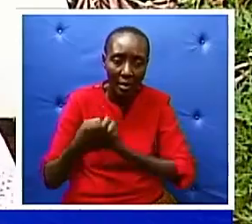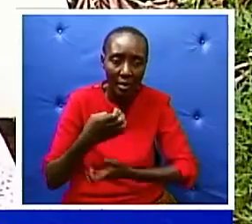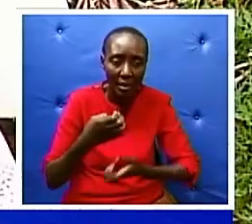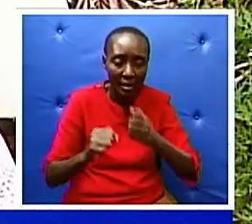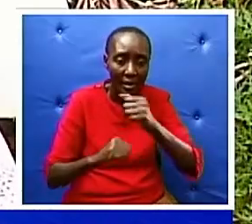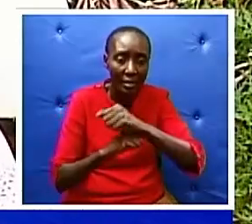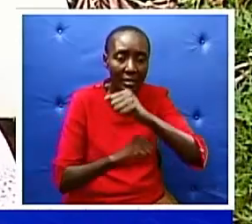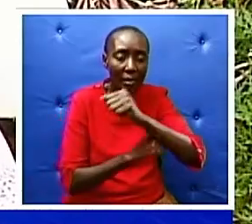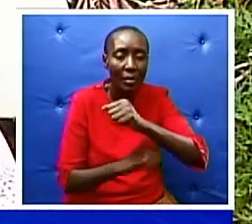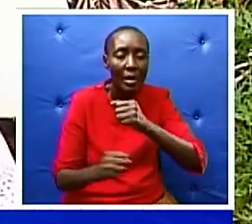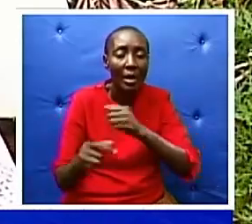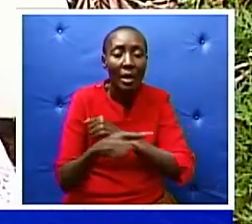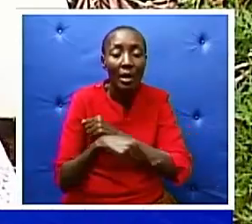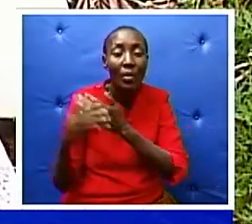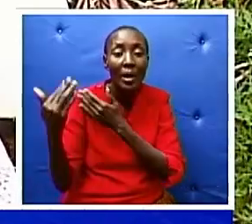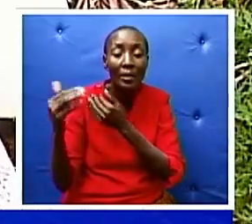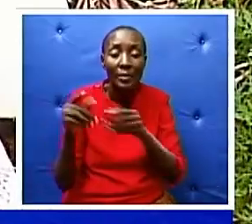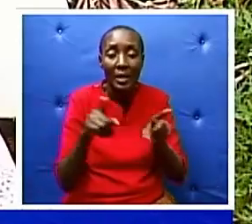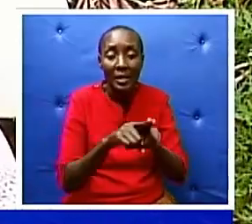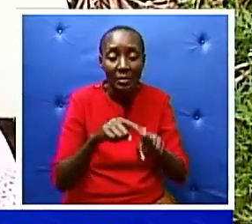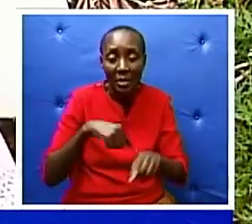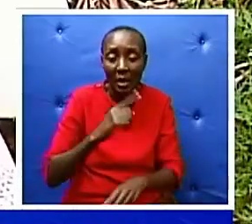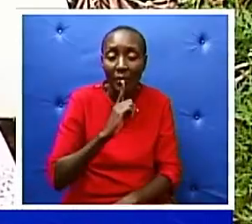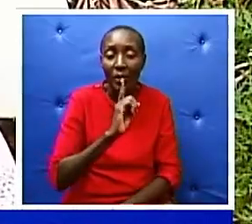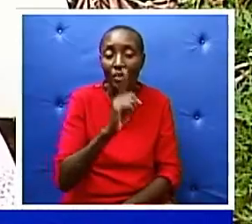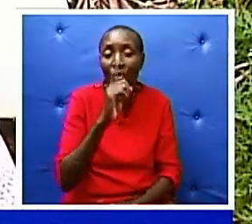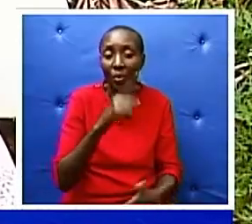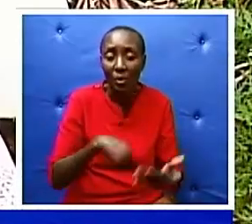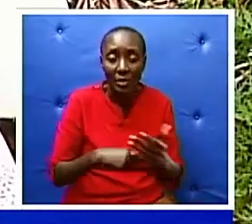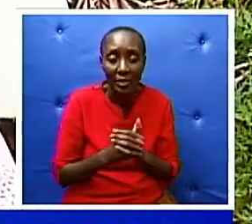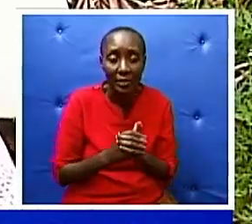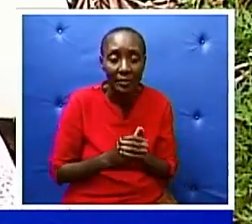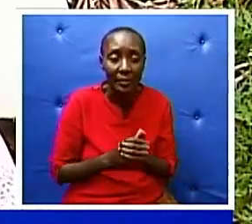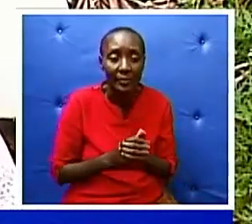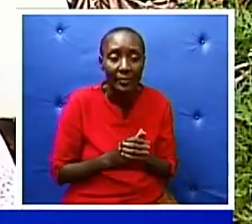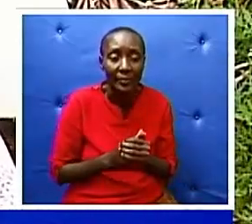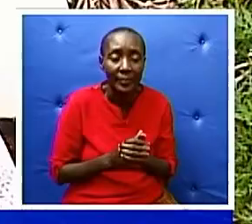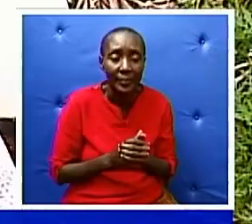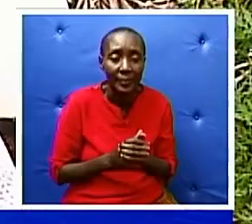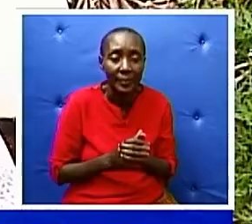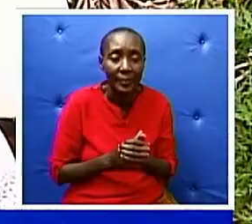what I'm sure about is that we have had those